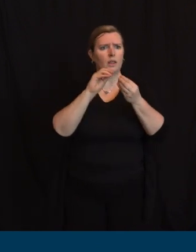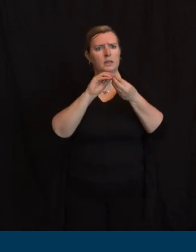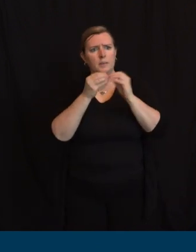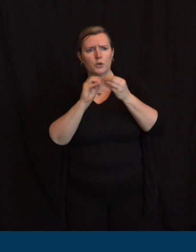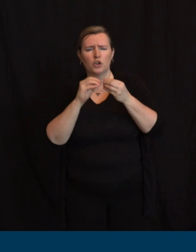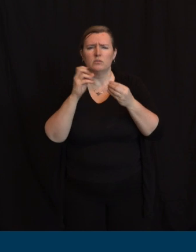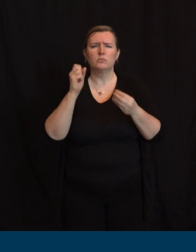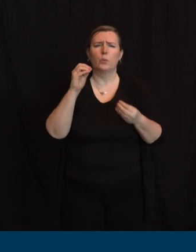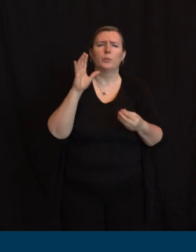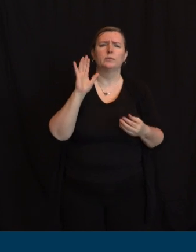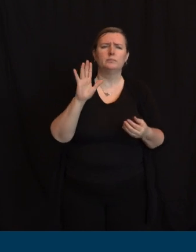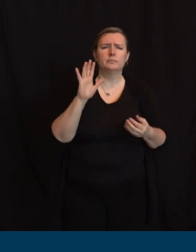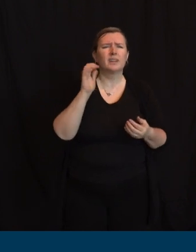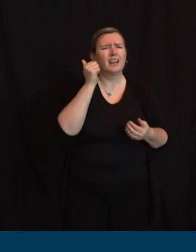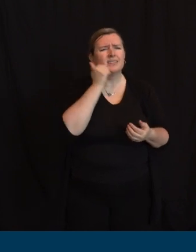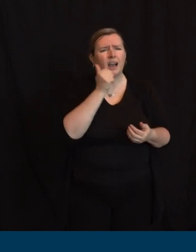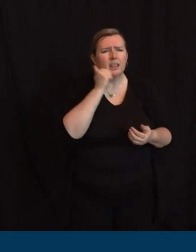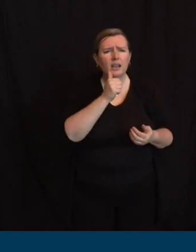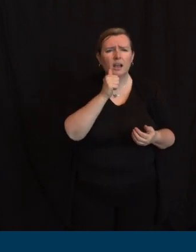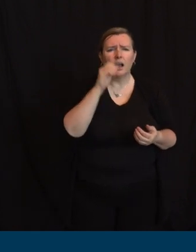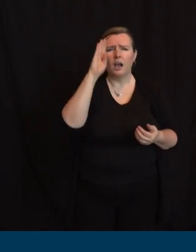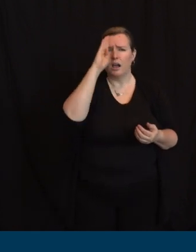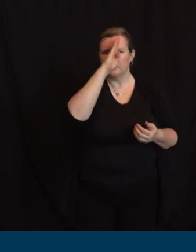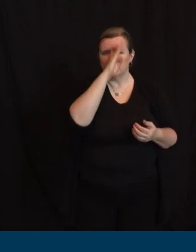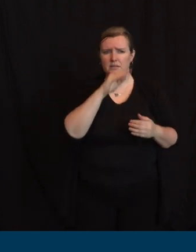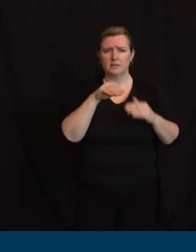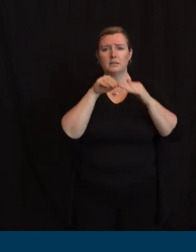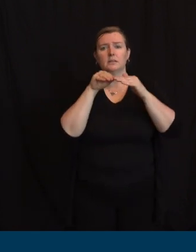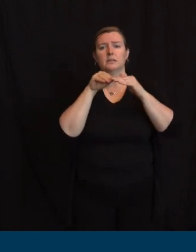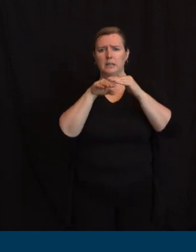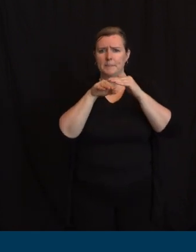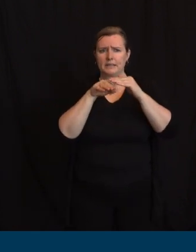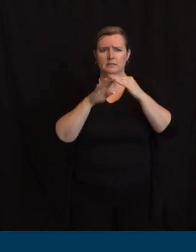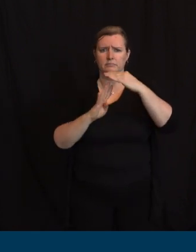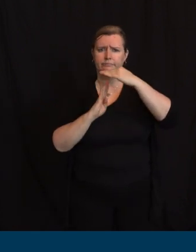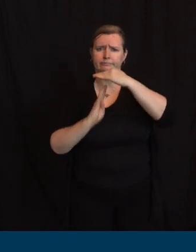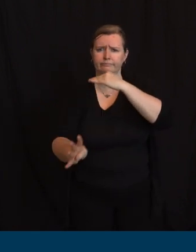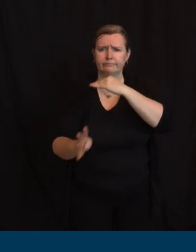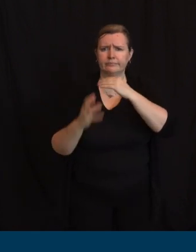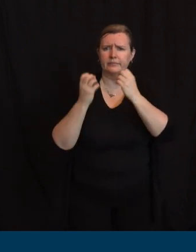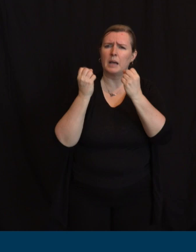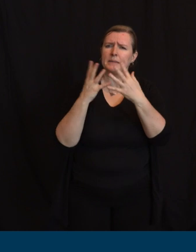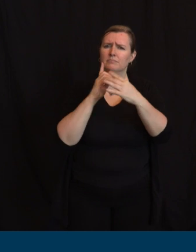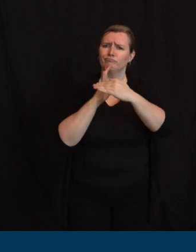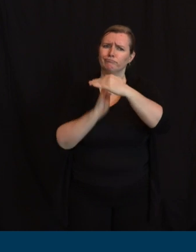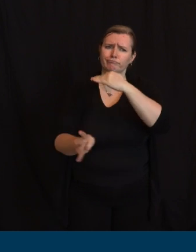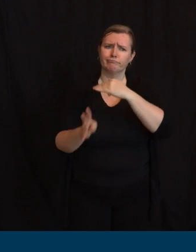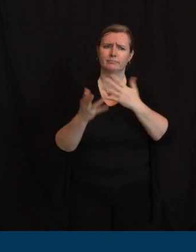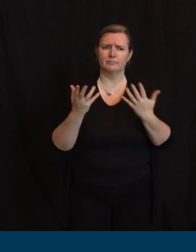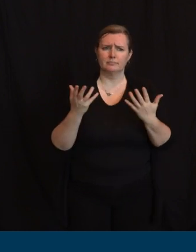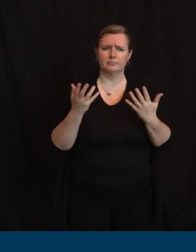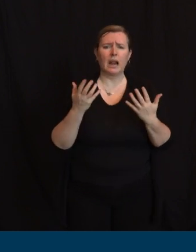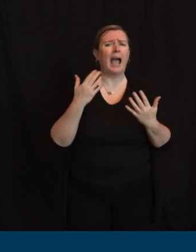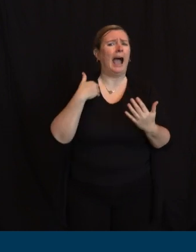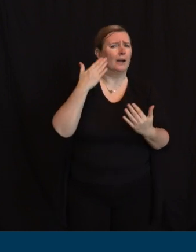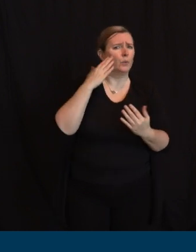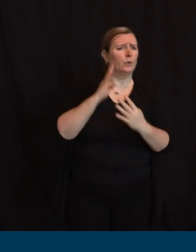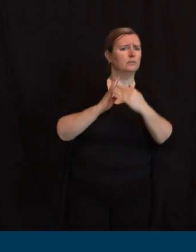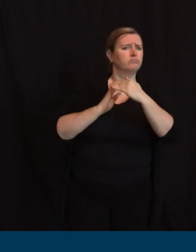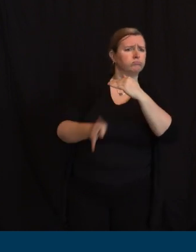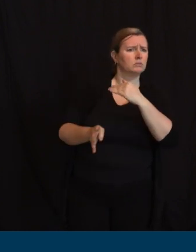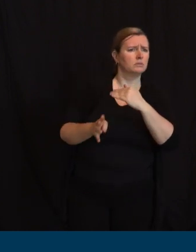rate every day? It would seem that if we did, it would tell us how many new people are actually going to the